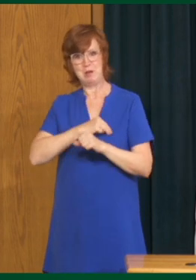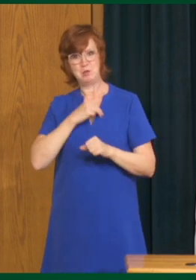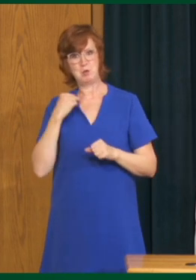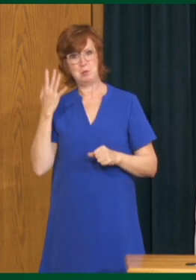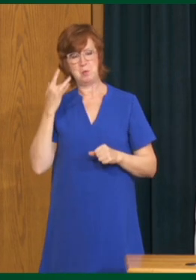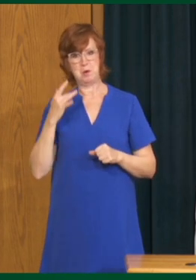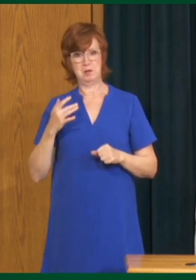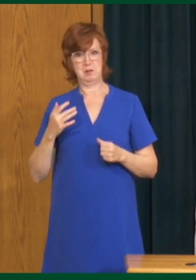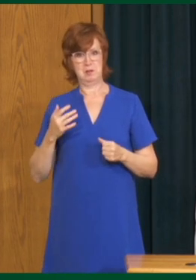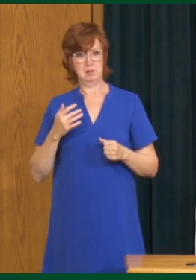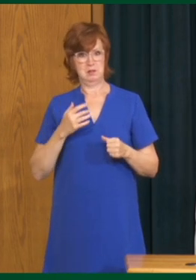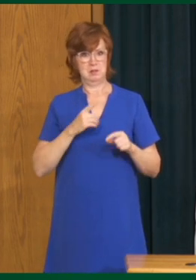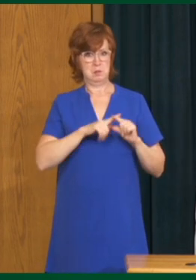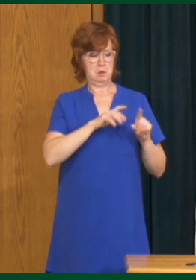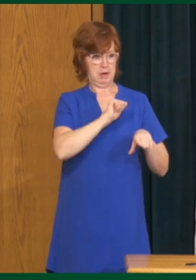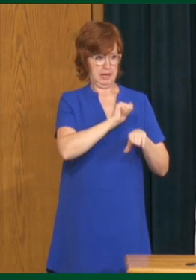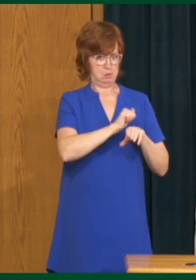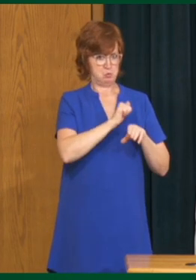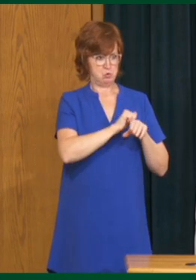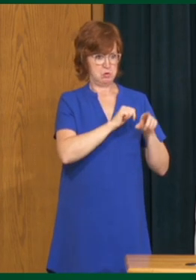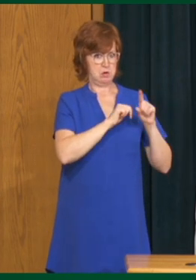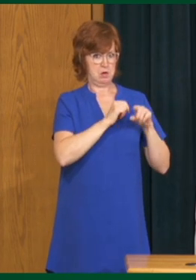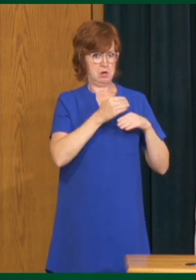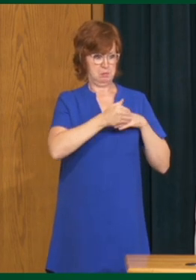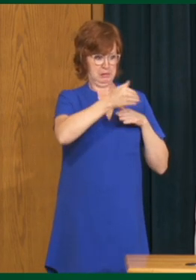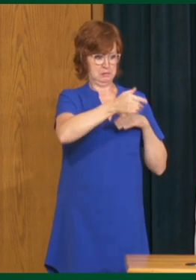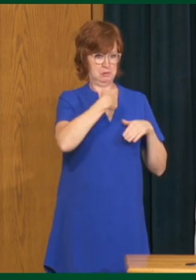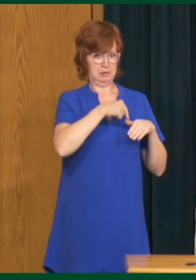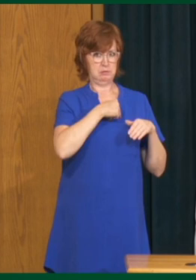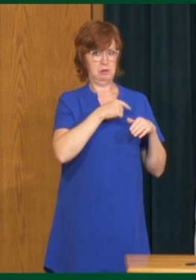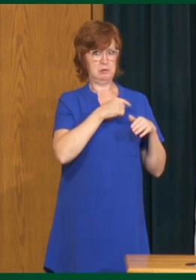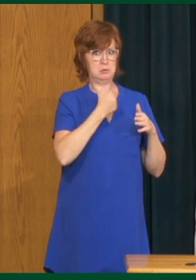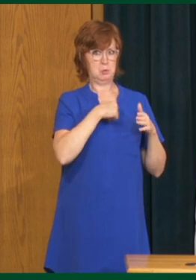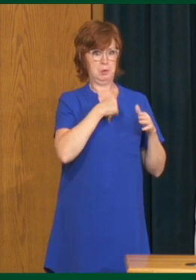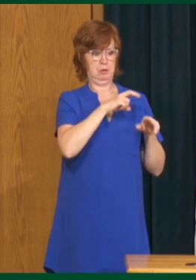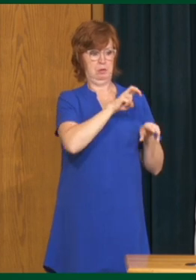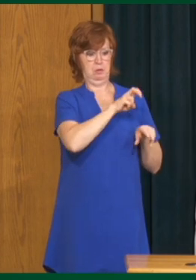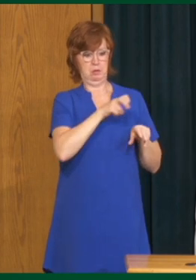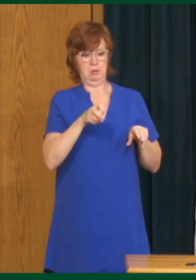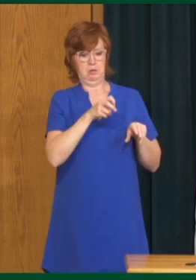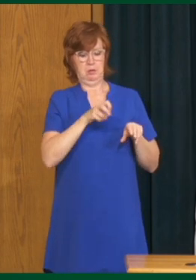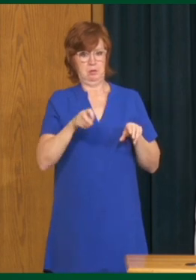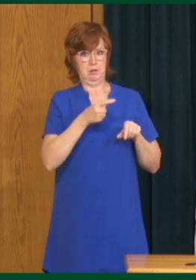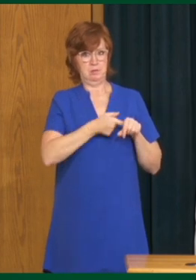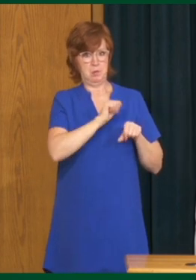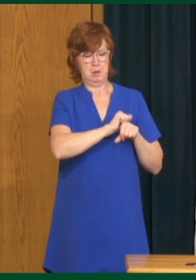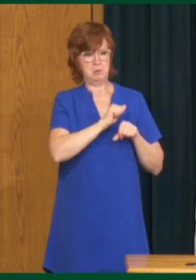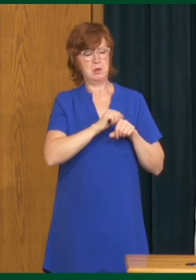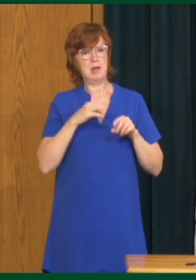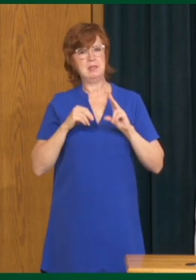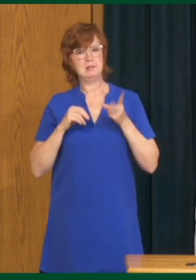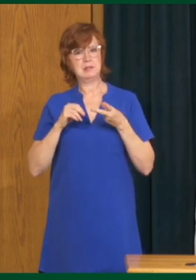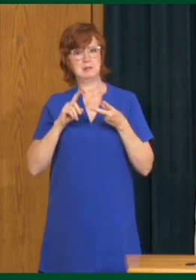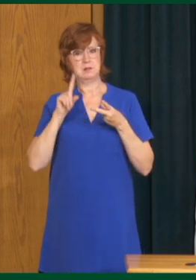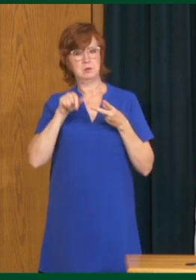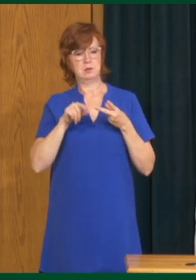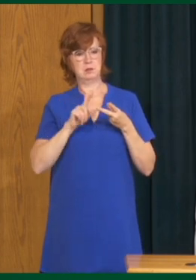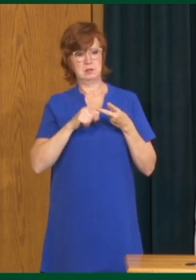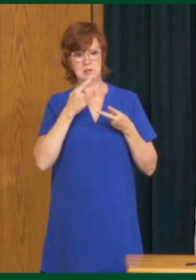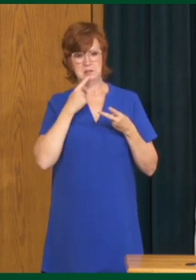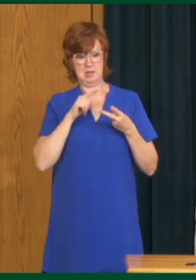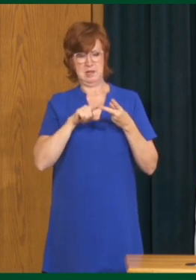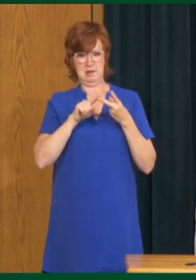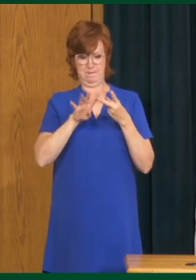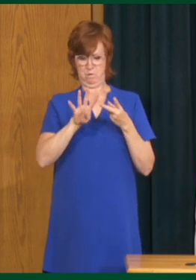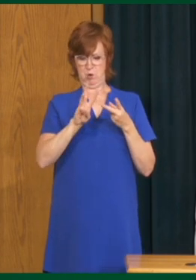just because we're next door to Alberta and it's getting a little bit more imported from Alberta? Is that the case? And also, would you mind clearing up the 46